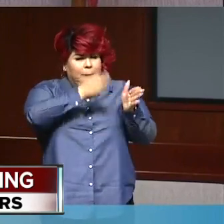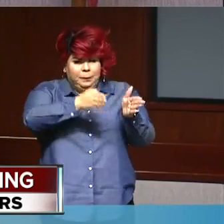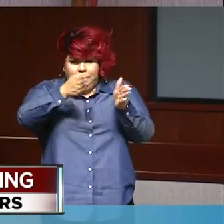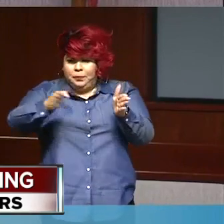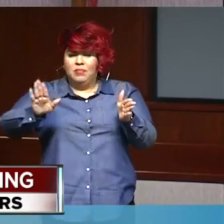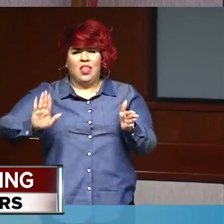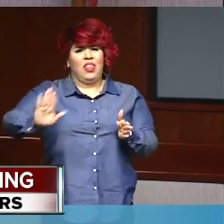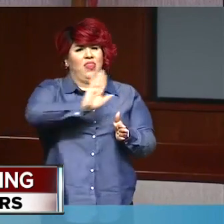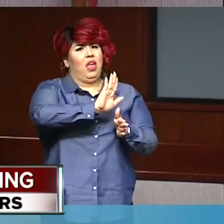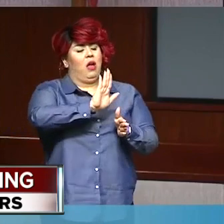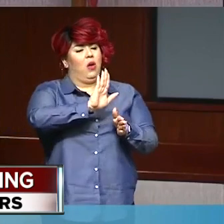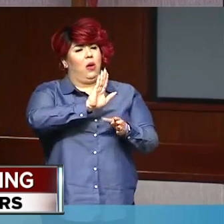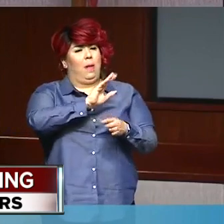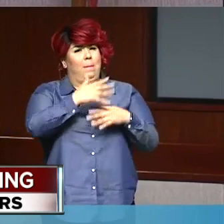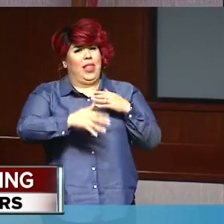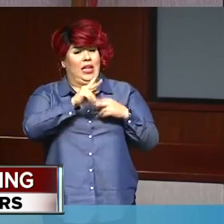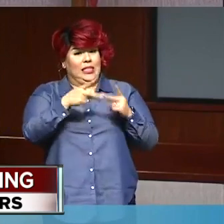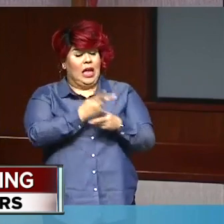pattern?